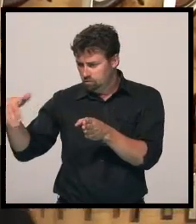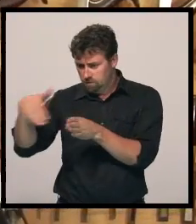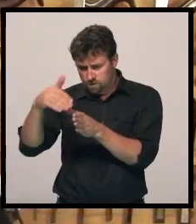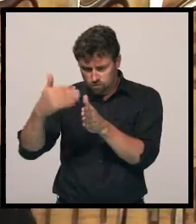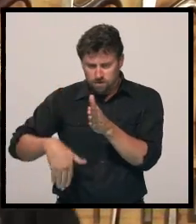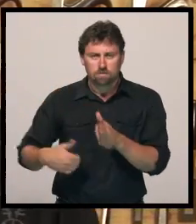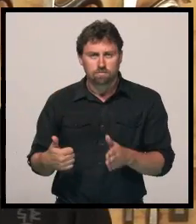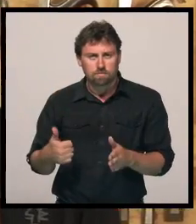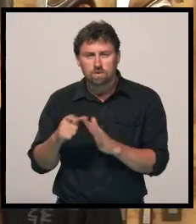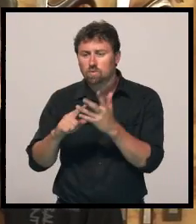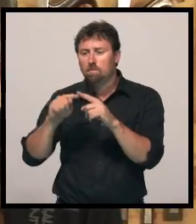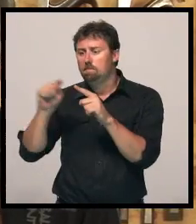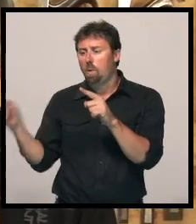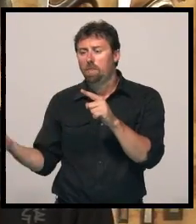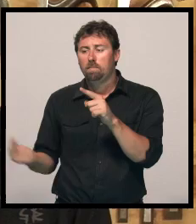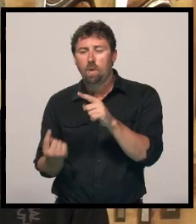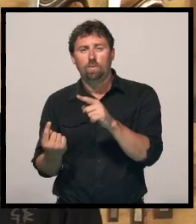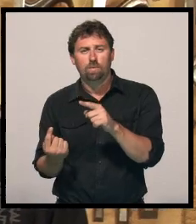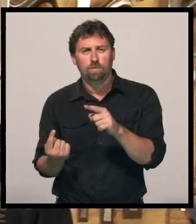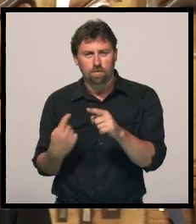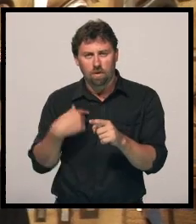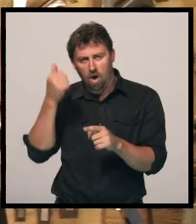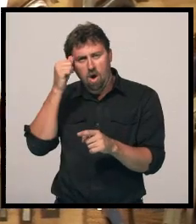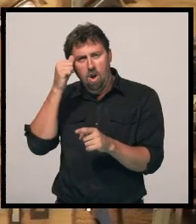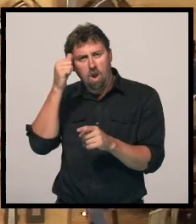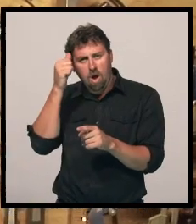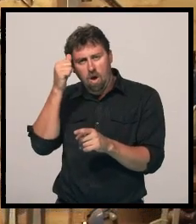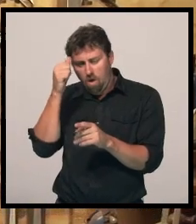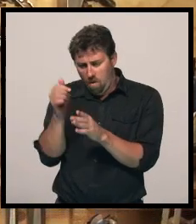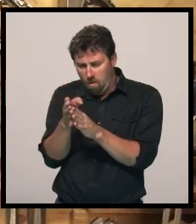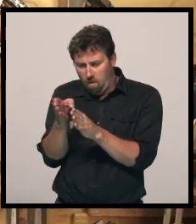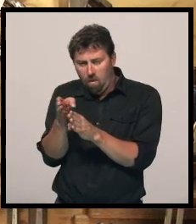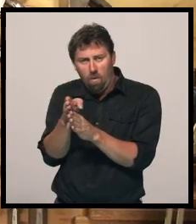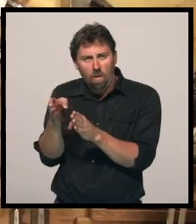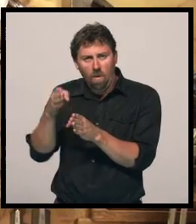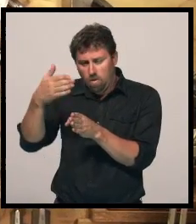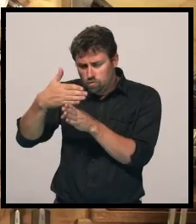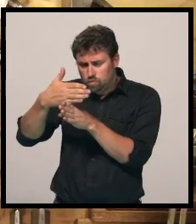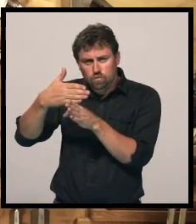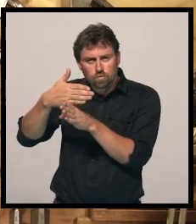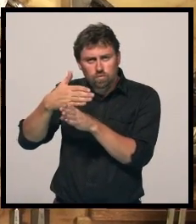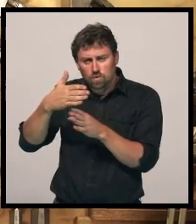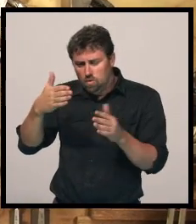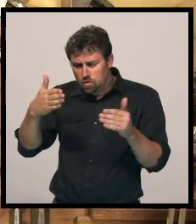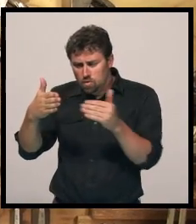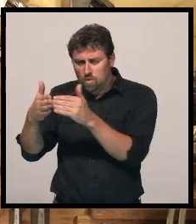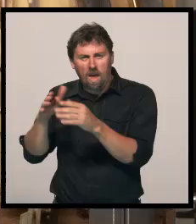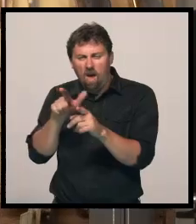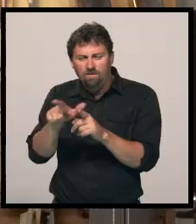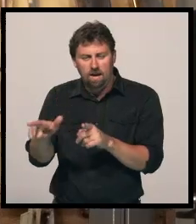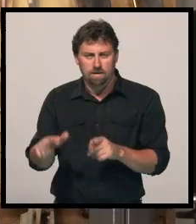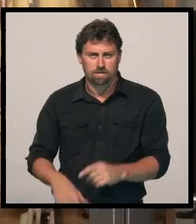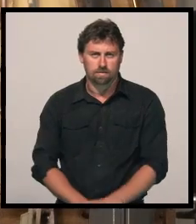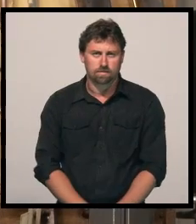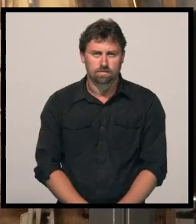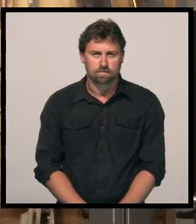do that to both sides, then I know how far I need to cut down when I'm cutting my wedges like that. But